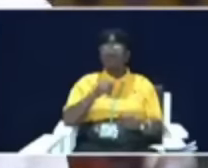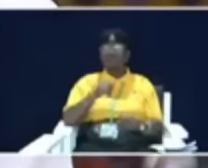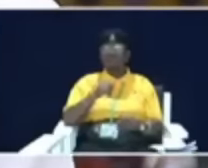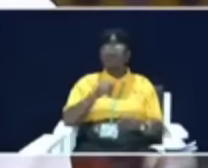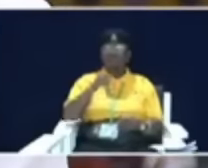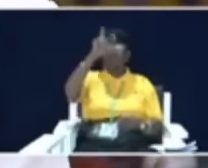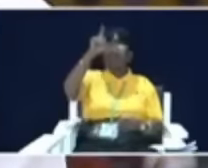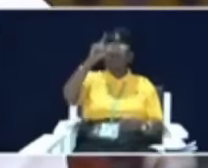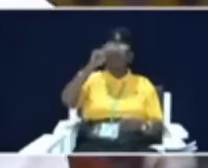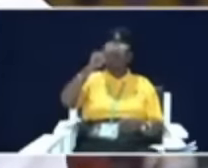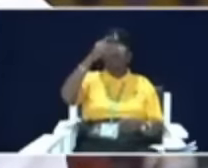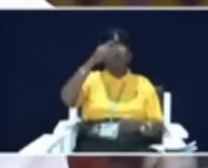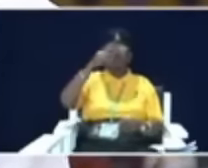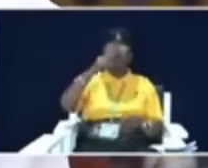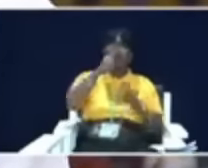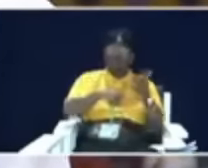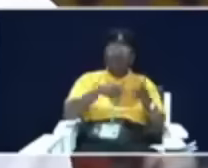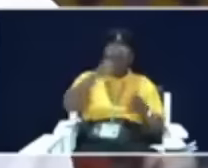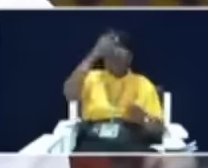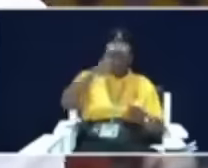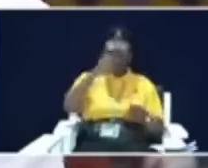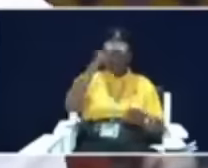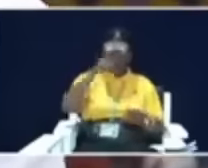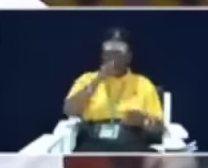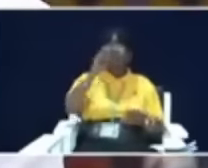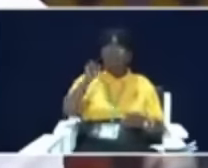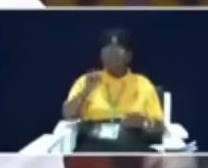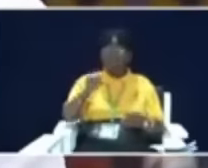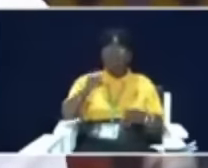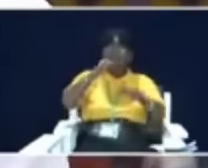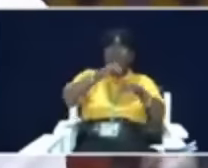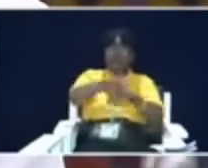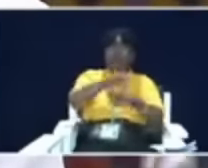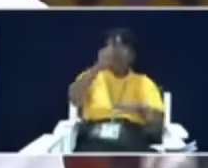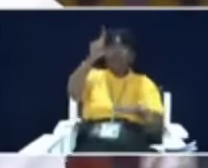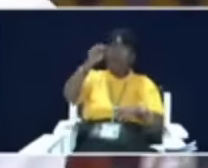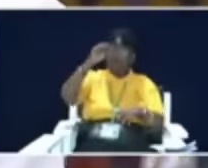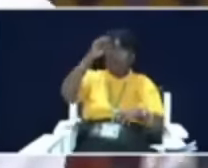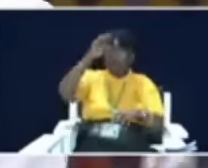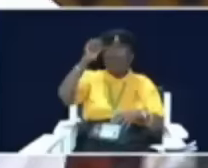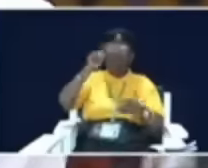What Goliath said is, send one man to fight me.